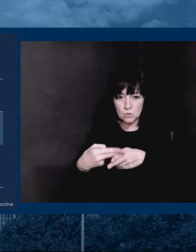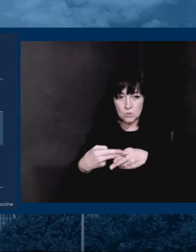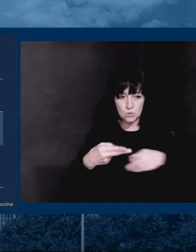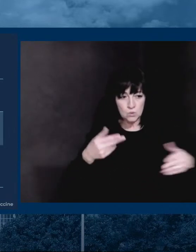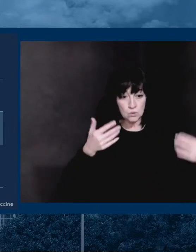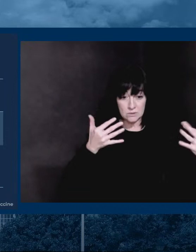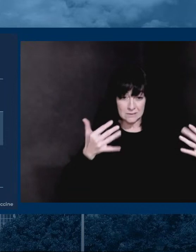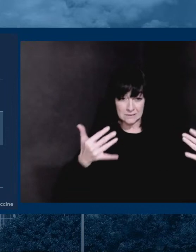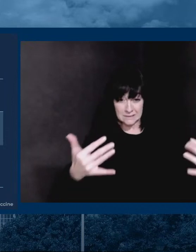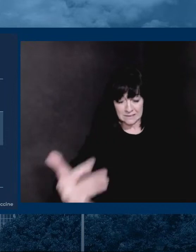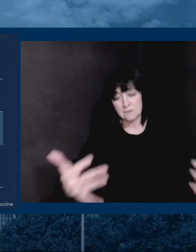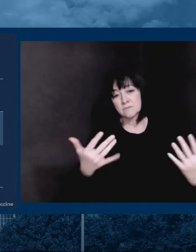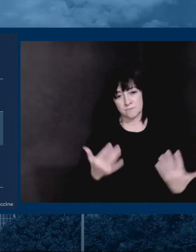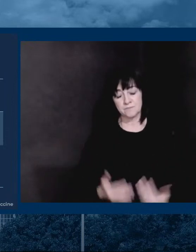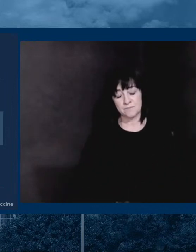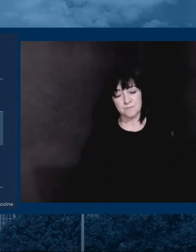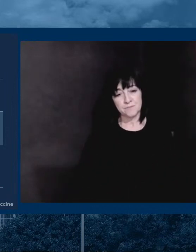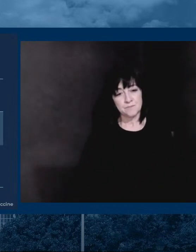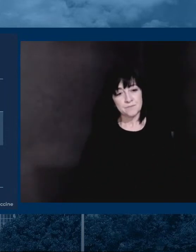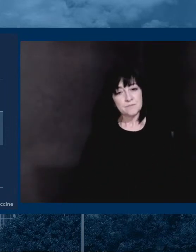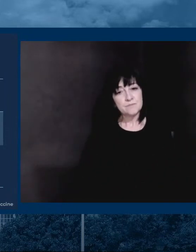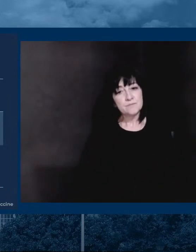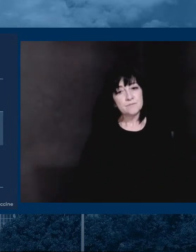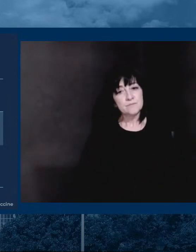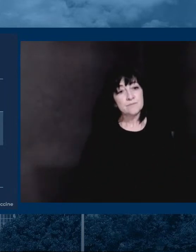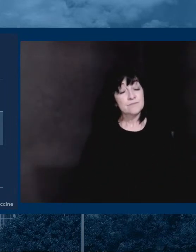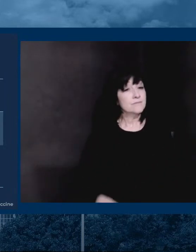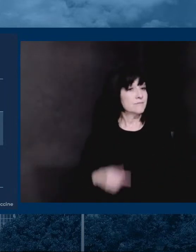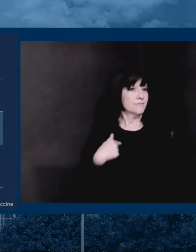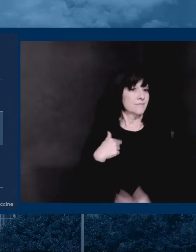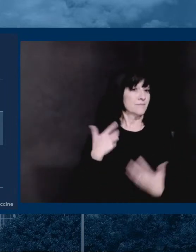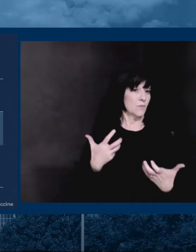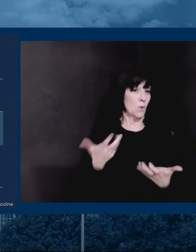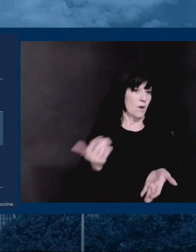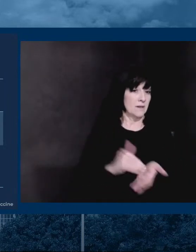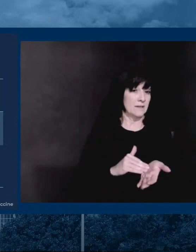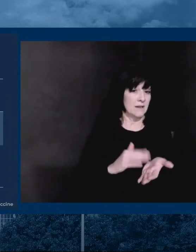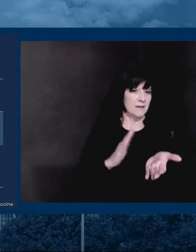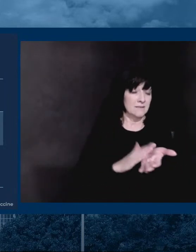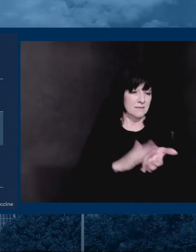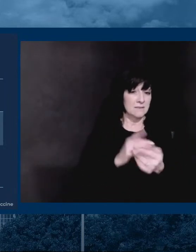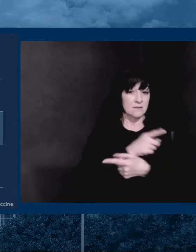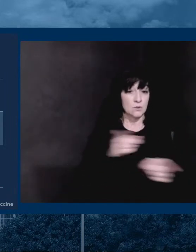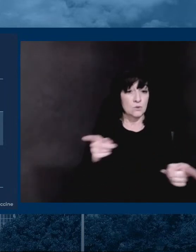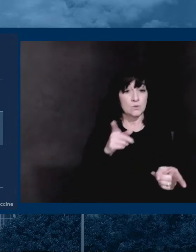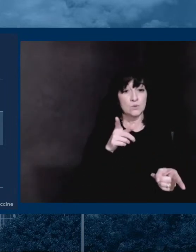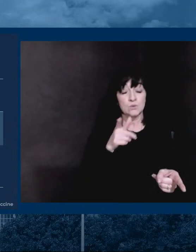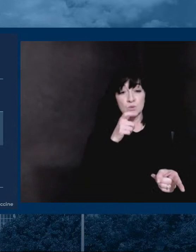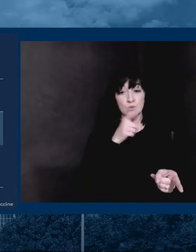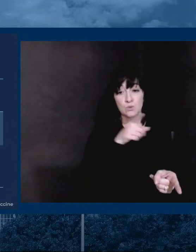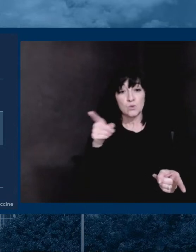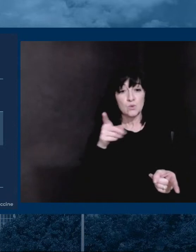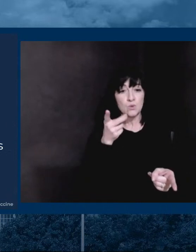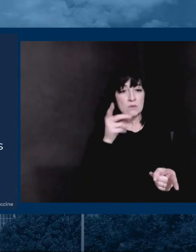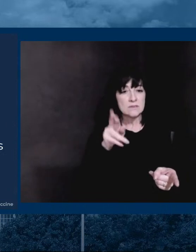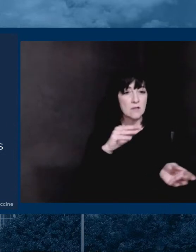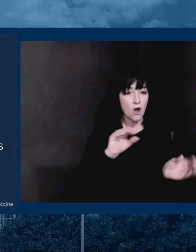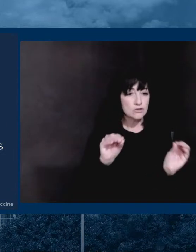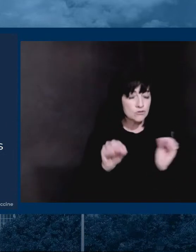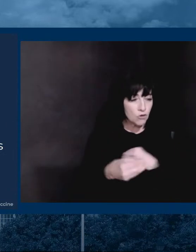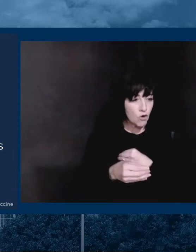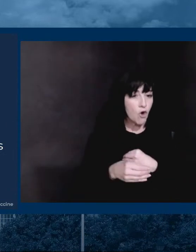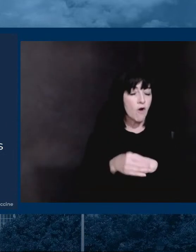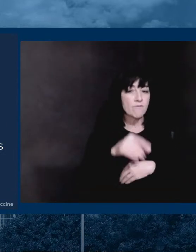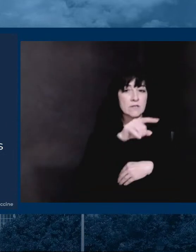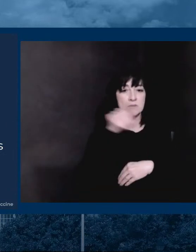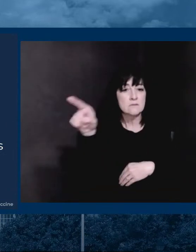vaccinated. And finally, I want to give a shout out to providers who have become enrolled, which is the next slide. We